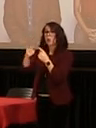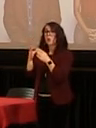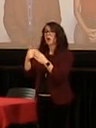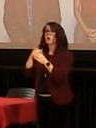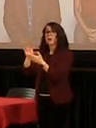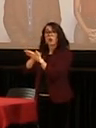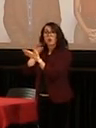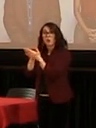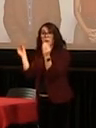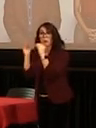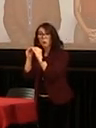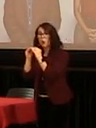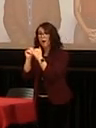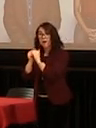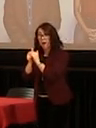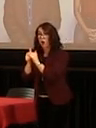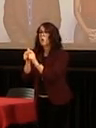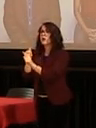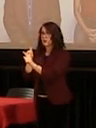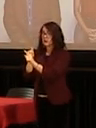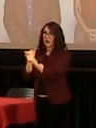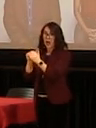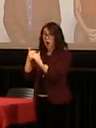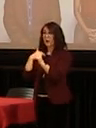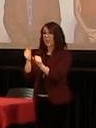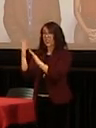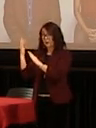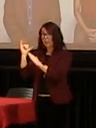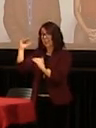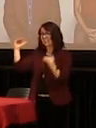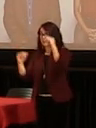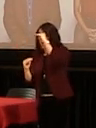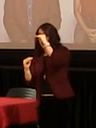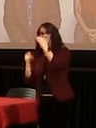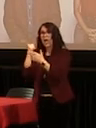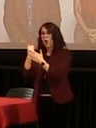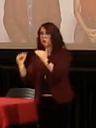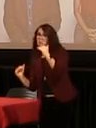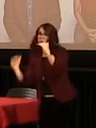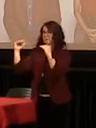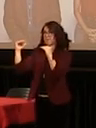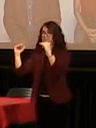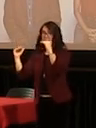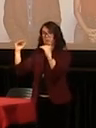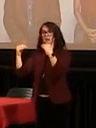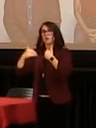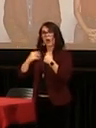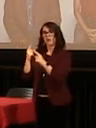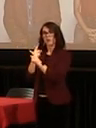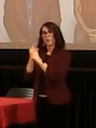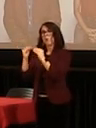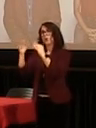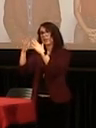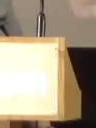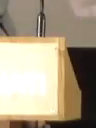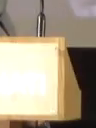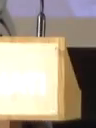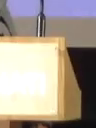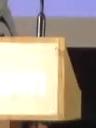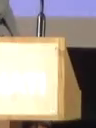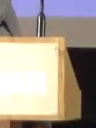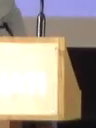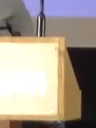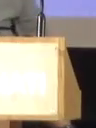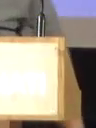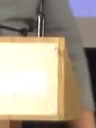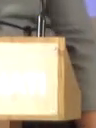more and one day eliminate health disparities is to have much more diverse and robust participation in all of